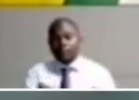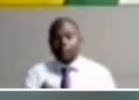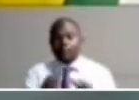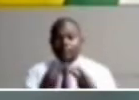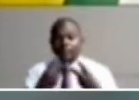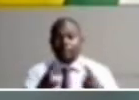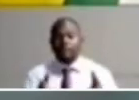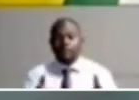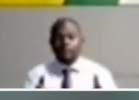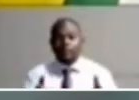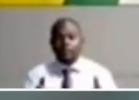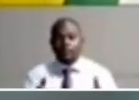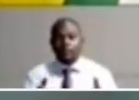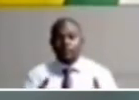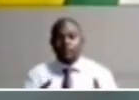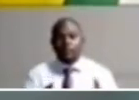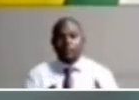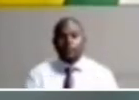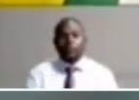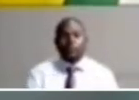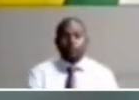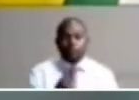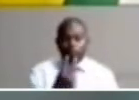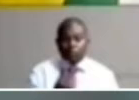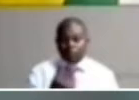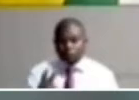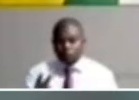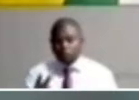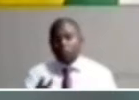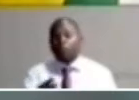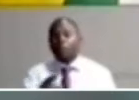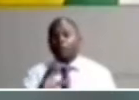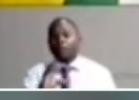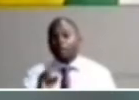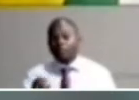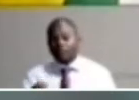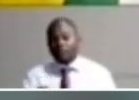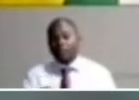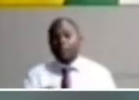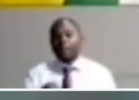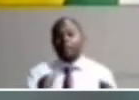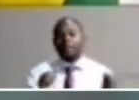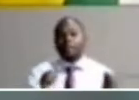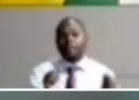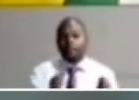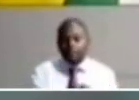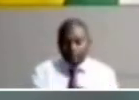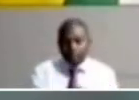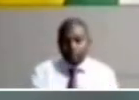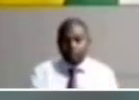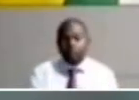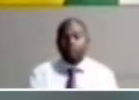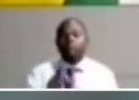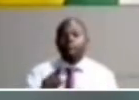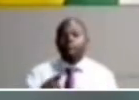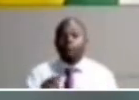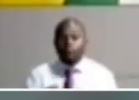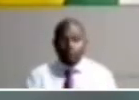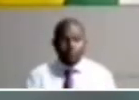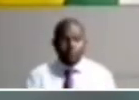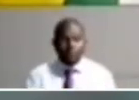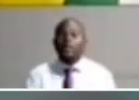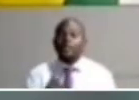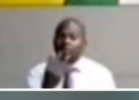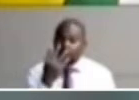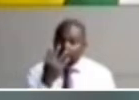effect from 2200 hours, which is 10 o'clock, Shahina